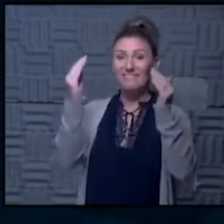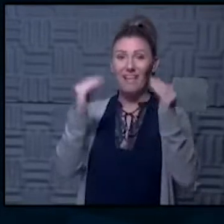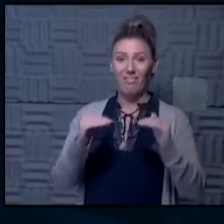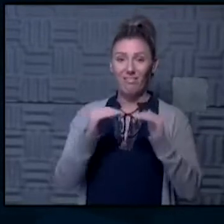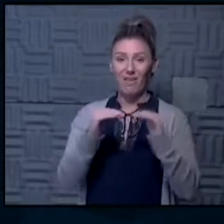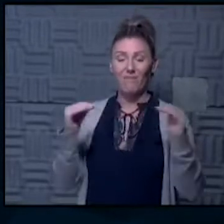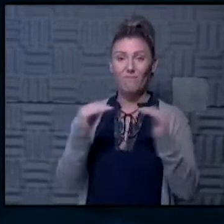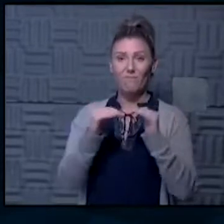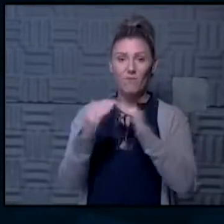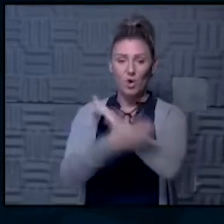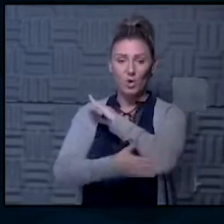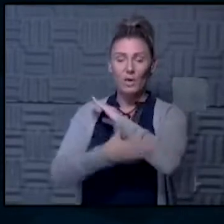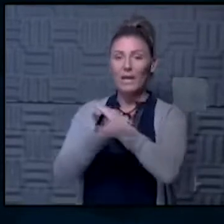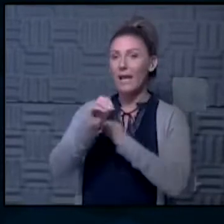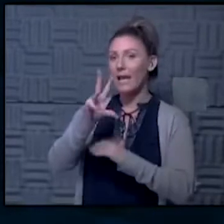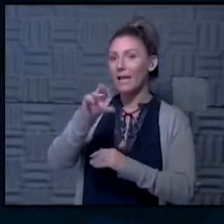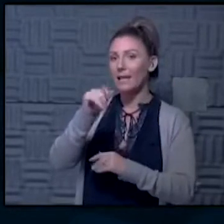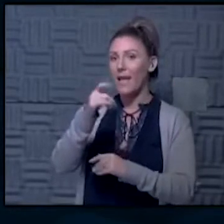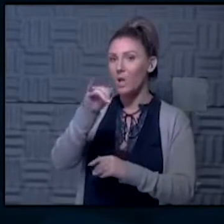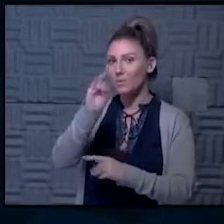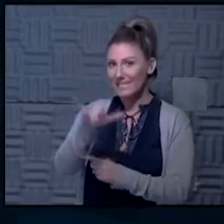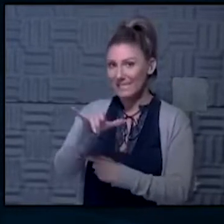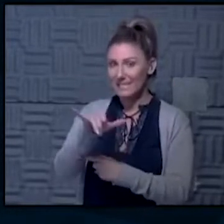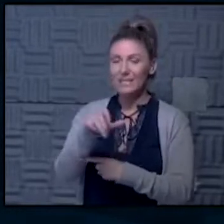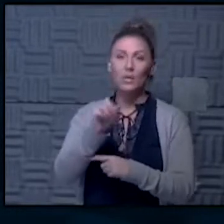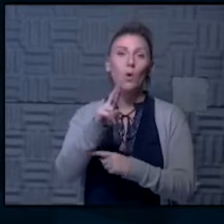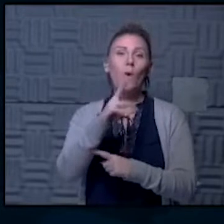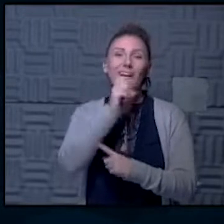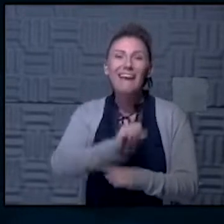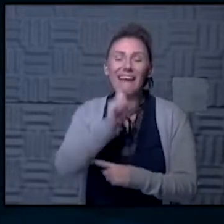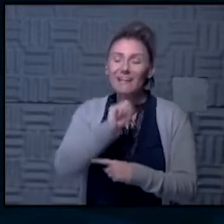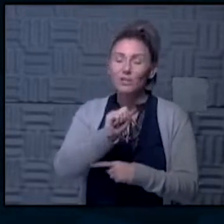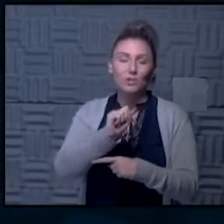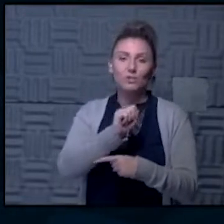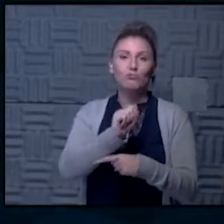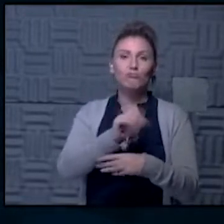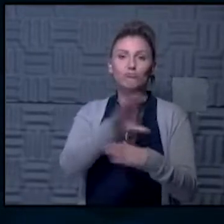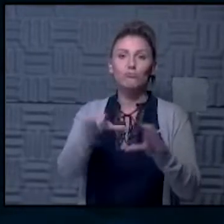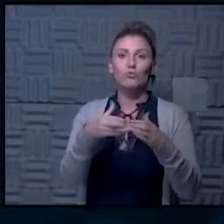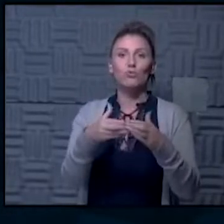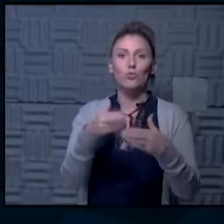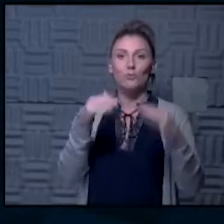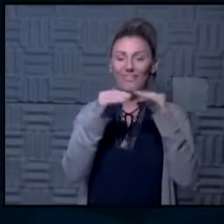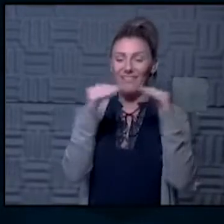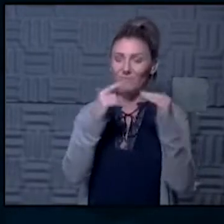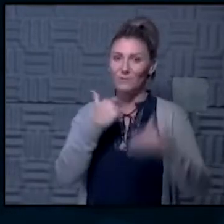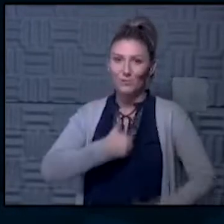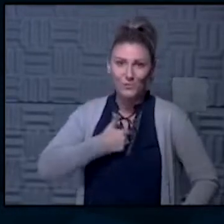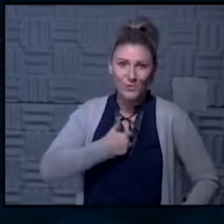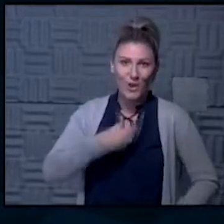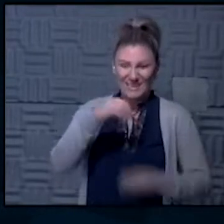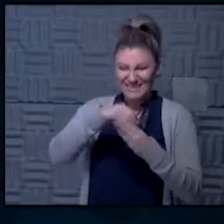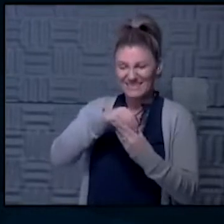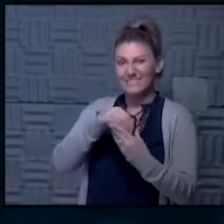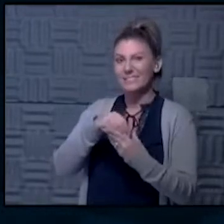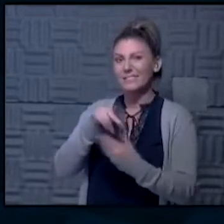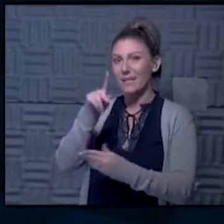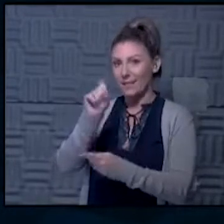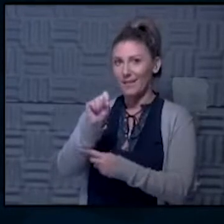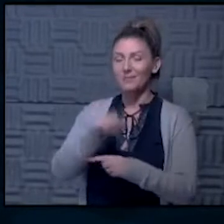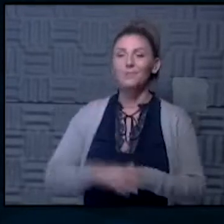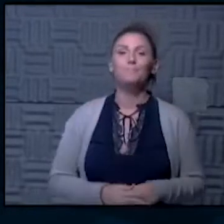county level, or age group level, age group level inside the state of Kansas.